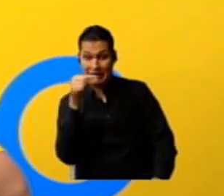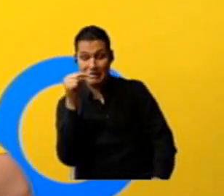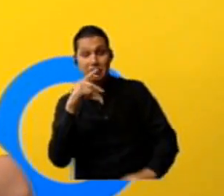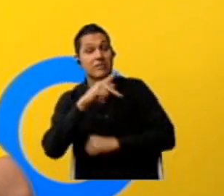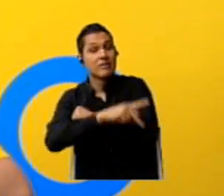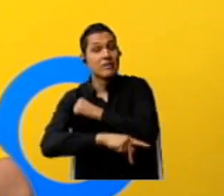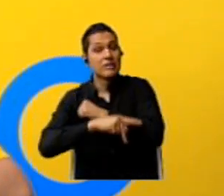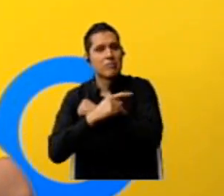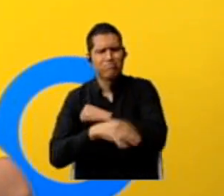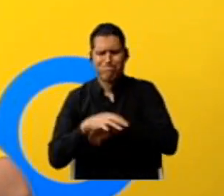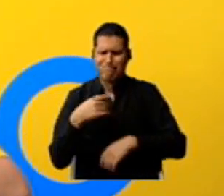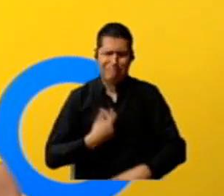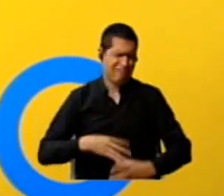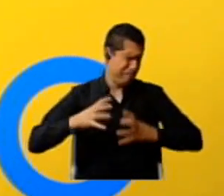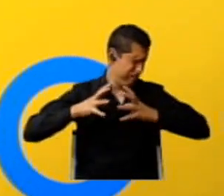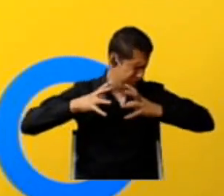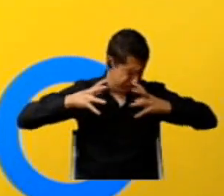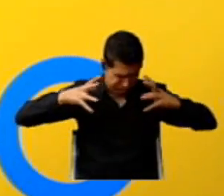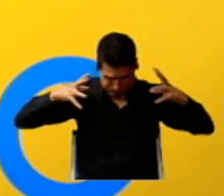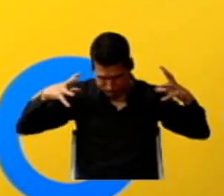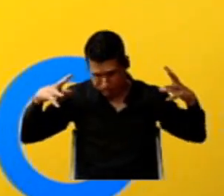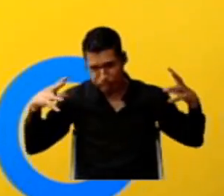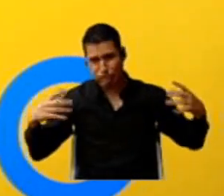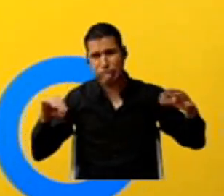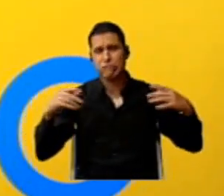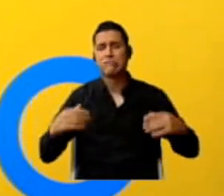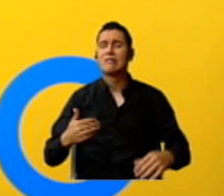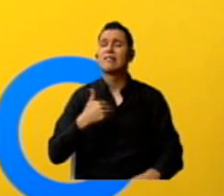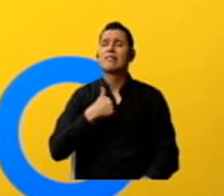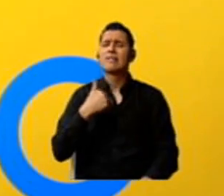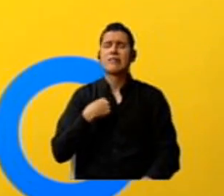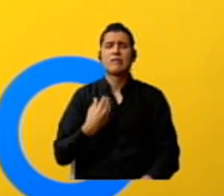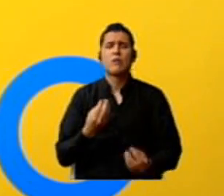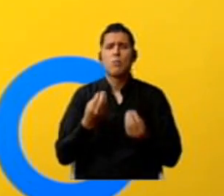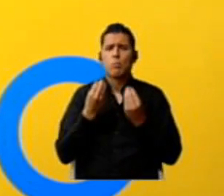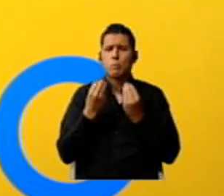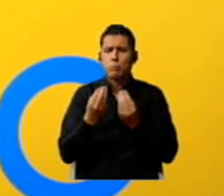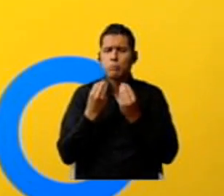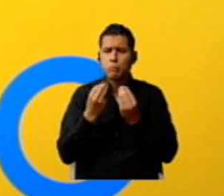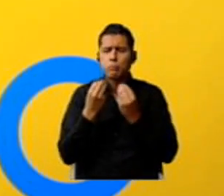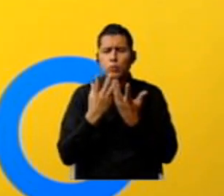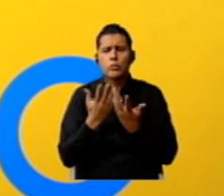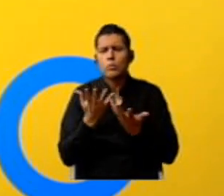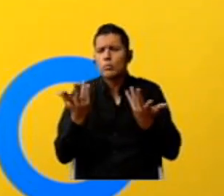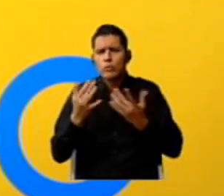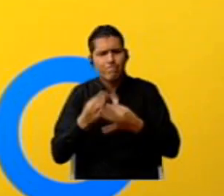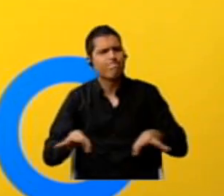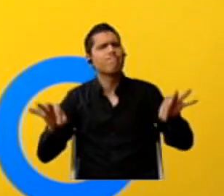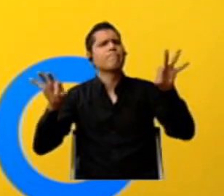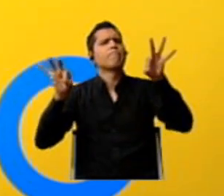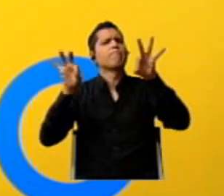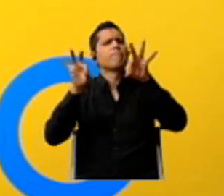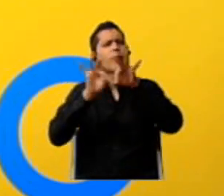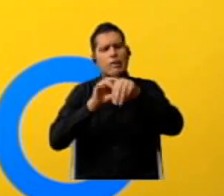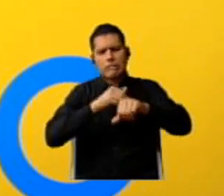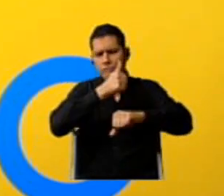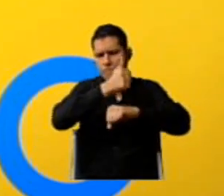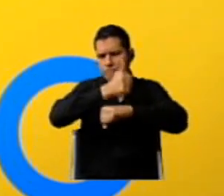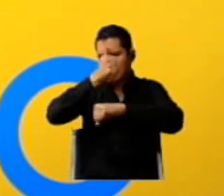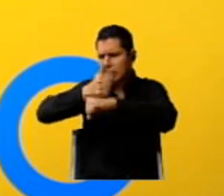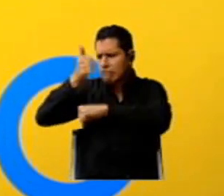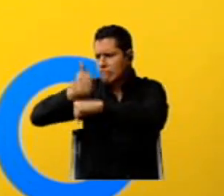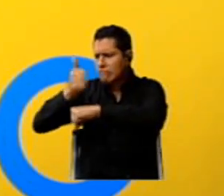really big, and it has many monuments, Charlotte. What kind of